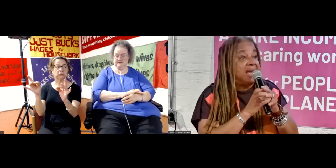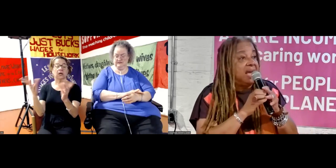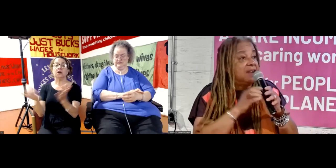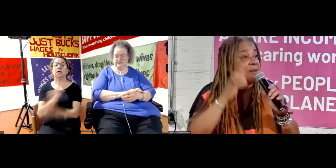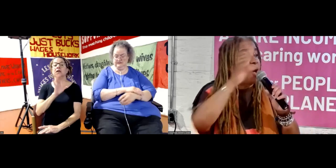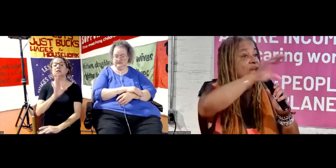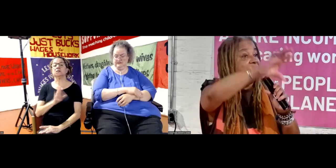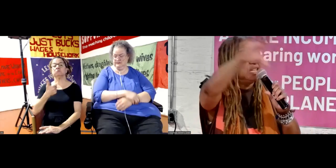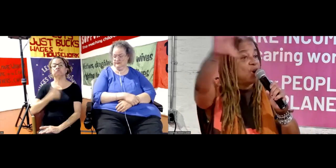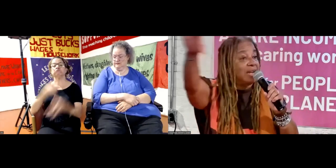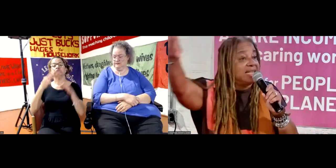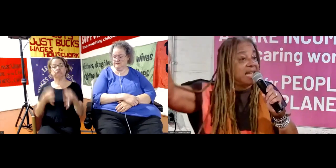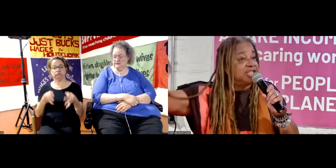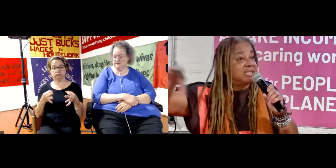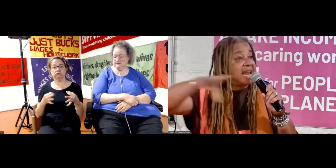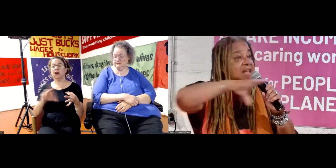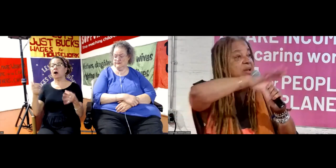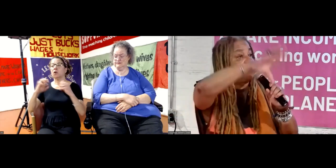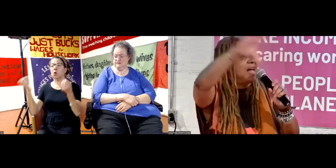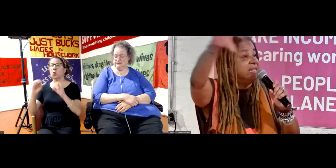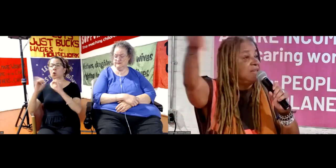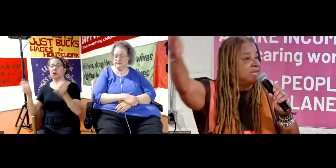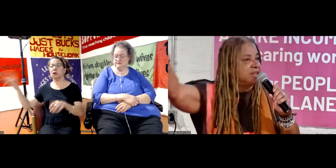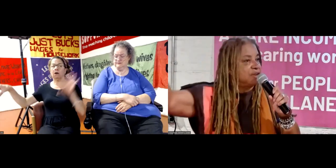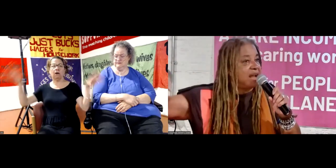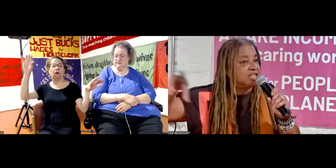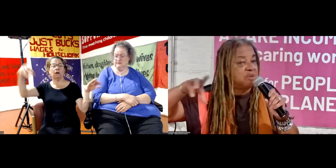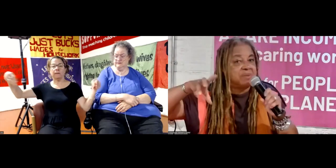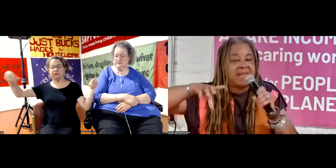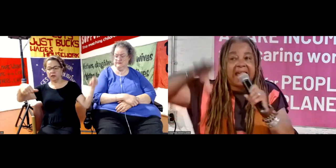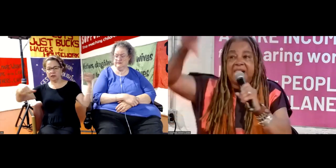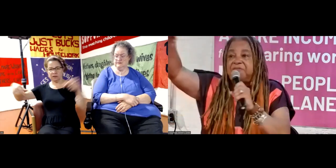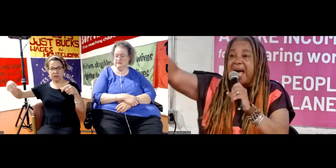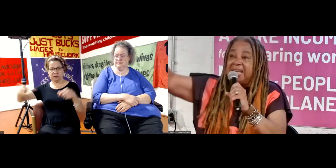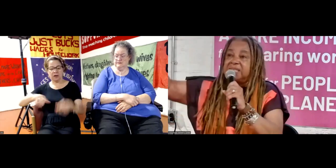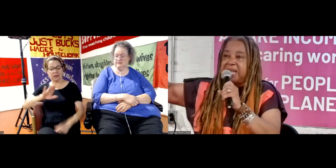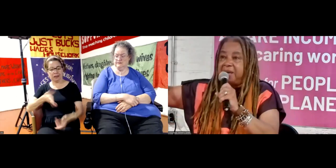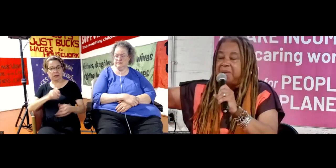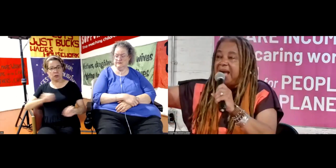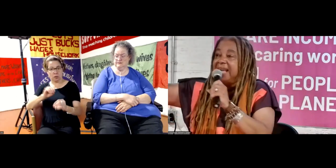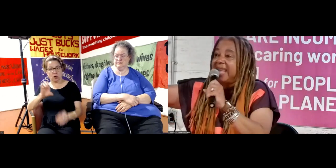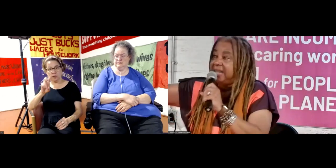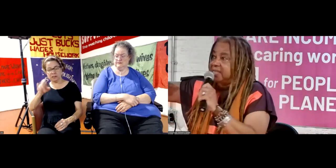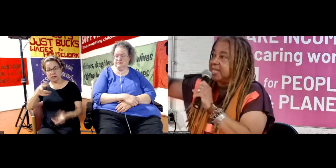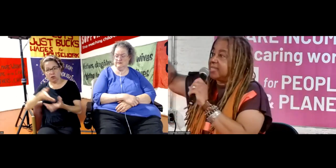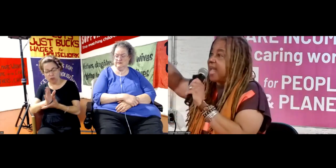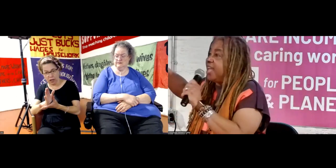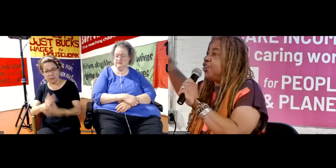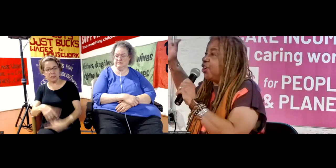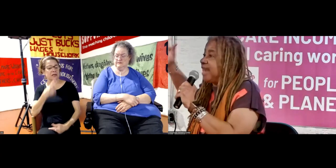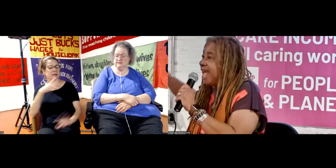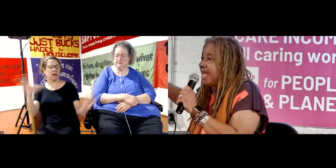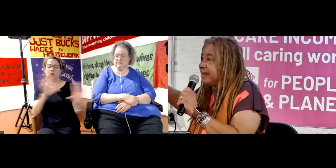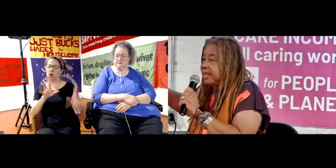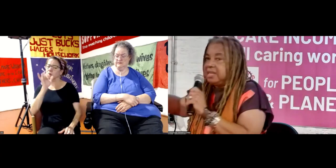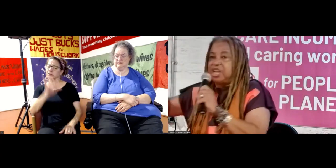autonomy from all of these organizations that had been funding the civil rights movement, that advised him against it, stay in